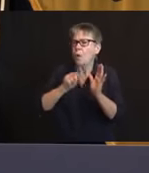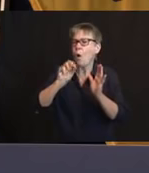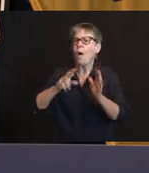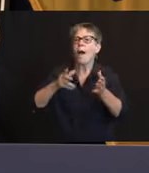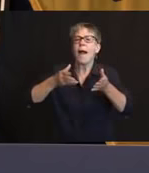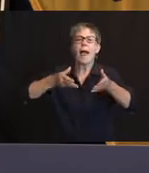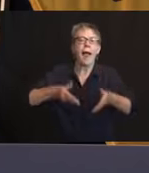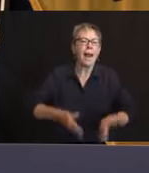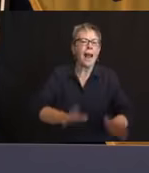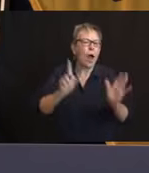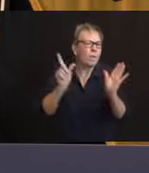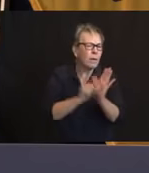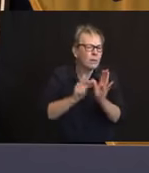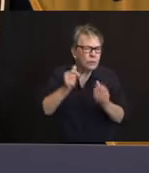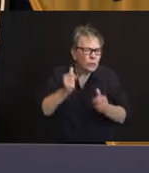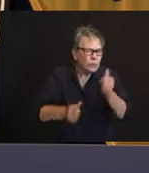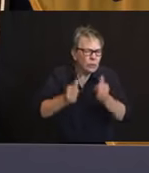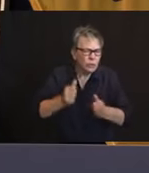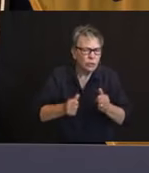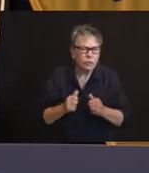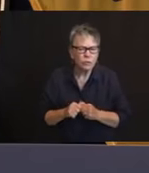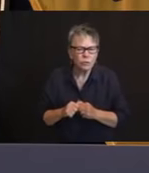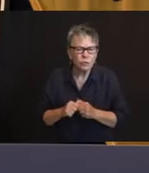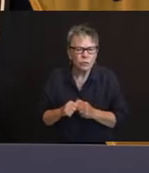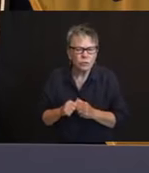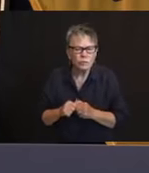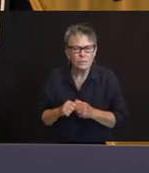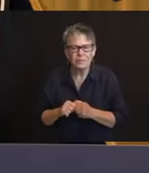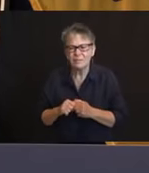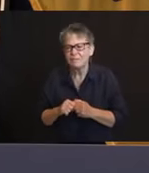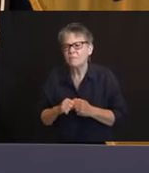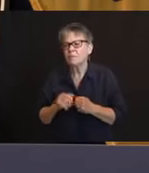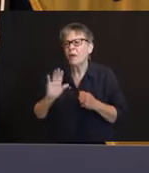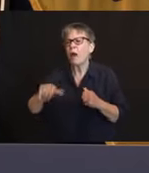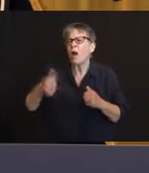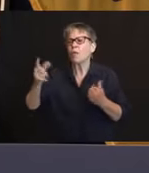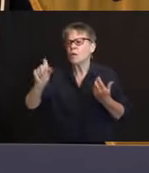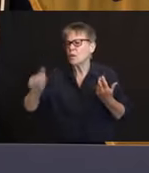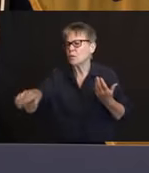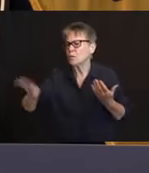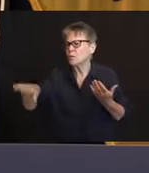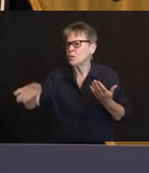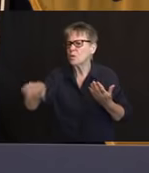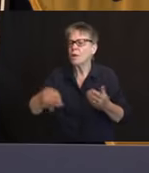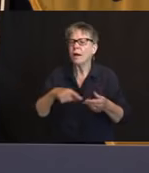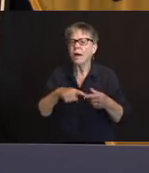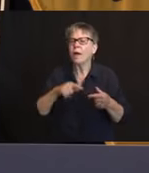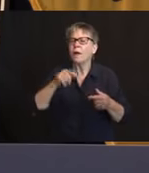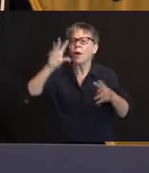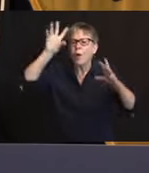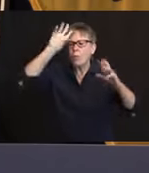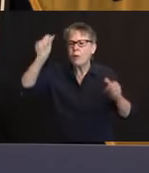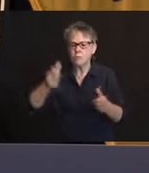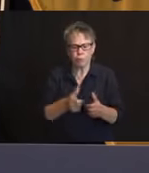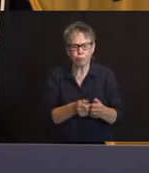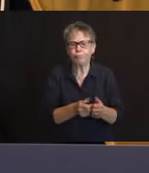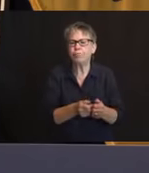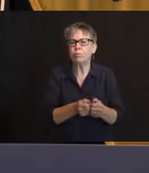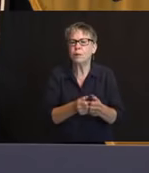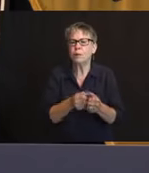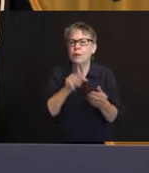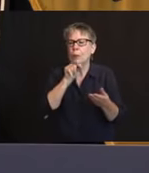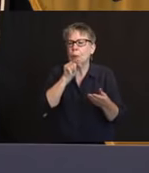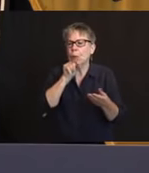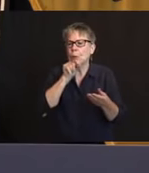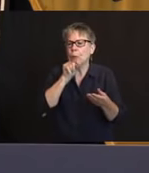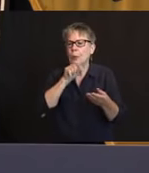I apologize for asking a little bit more on this, but it sounds like the president is giving $800 million for the project. Can you